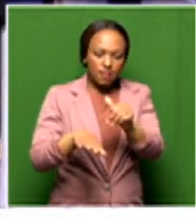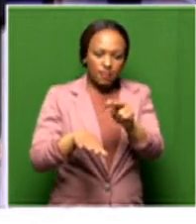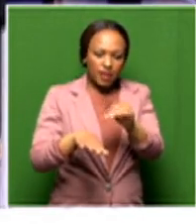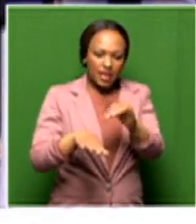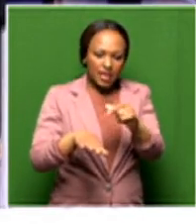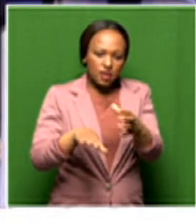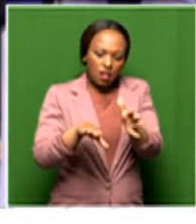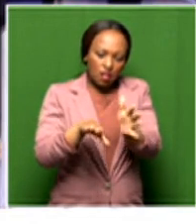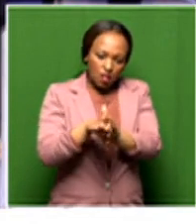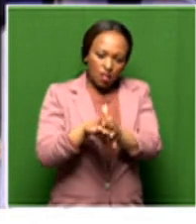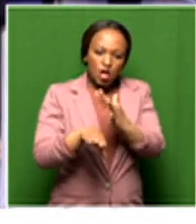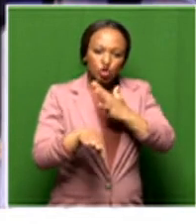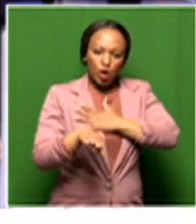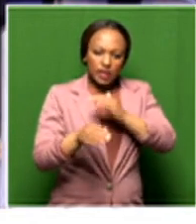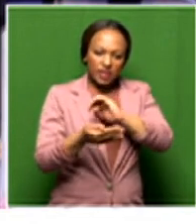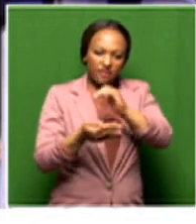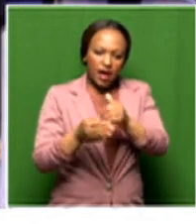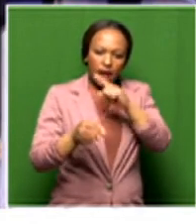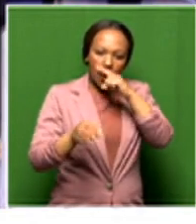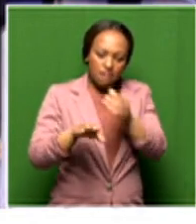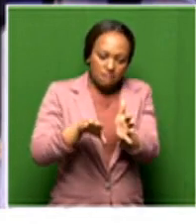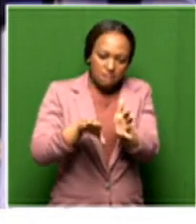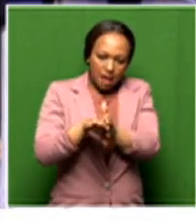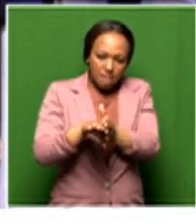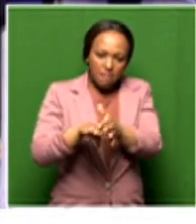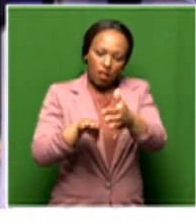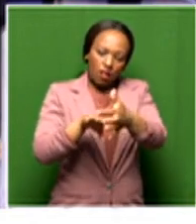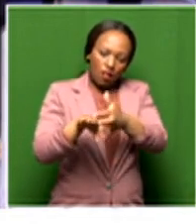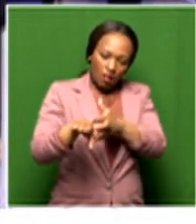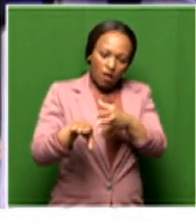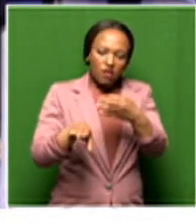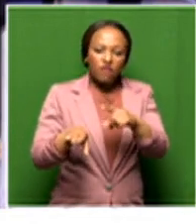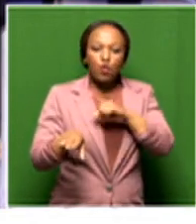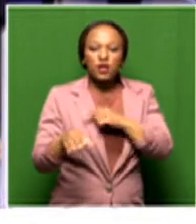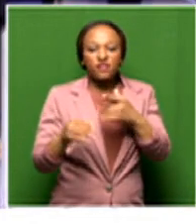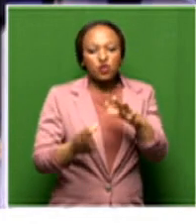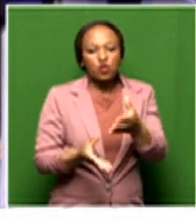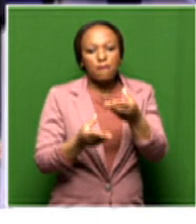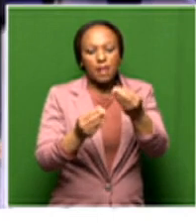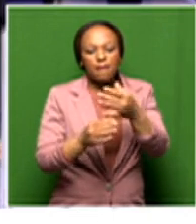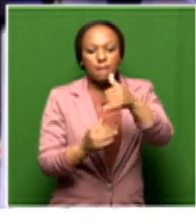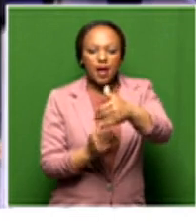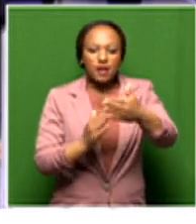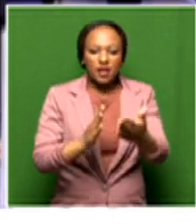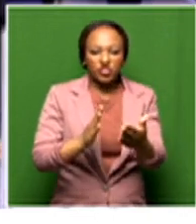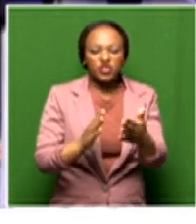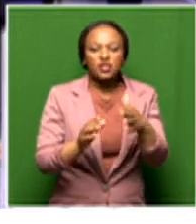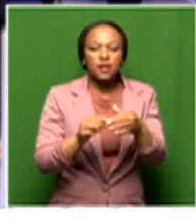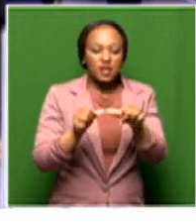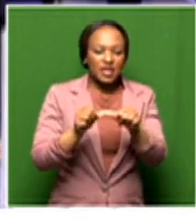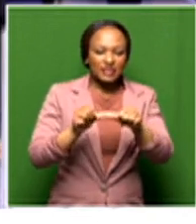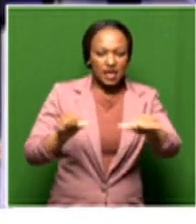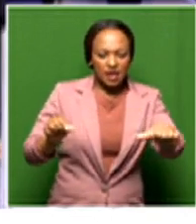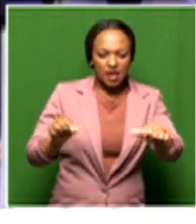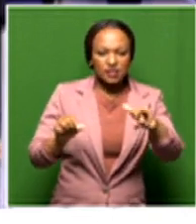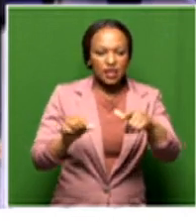some instances, what they did is that because they received the package of the loud hailer and then they received the sticker that is meant to go